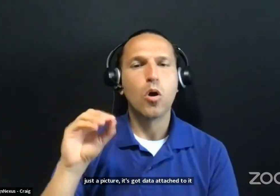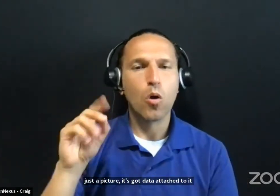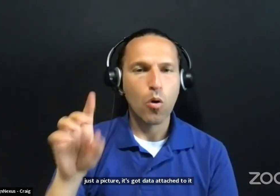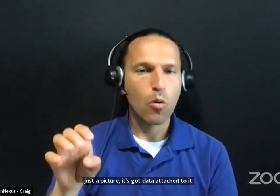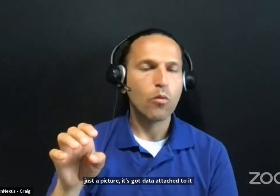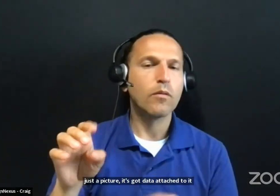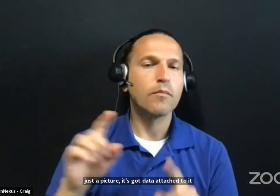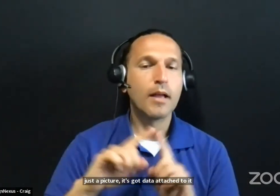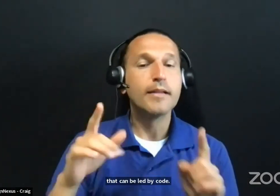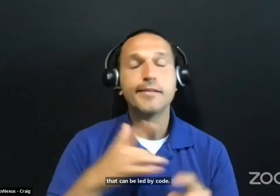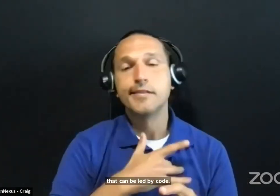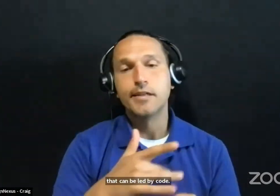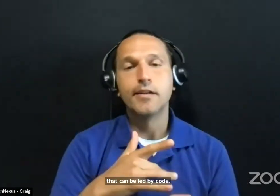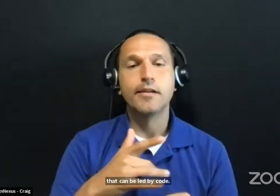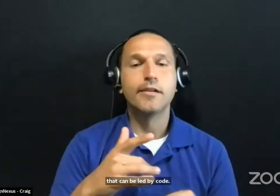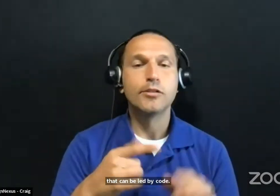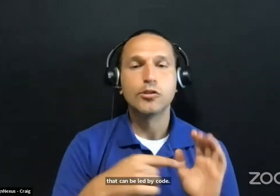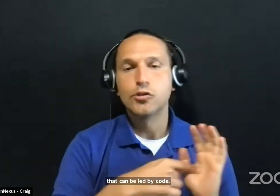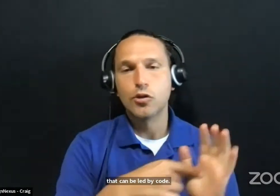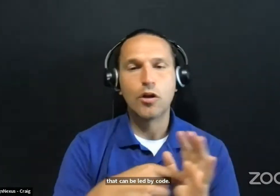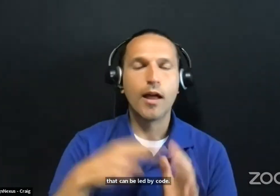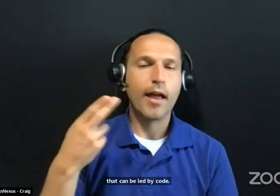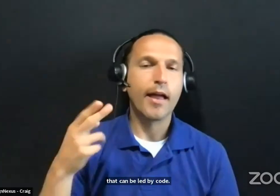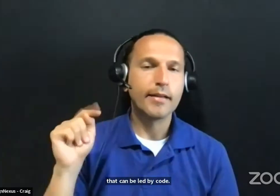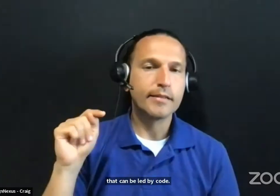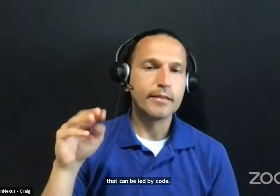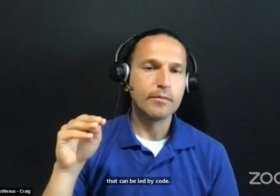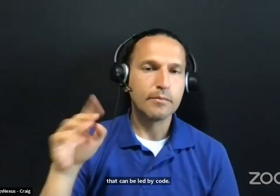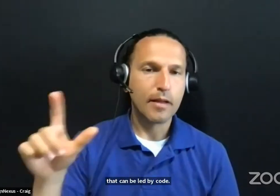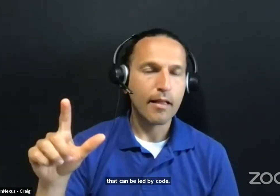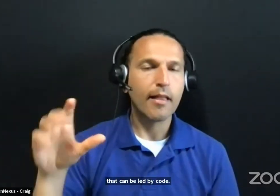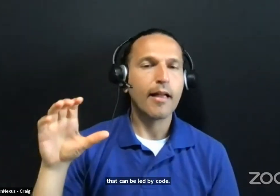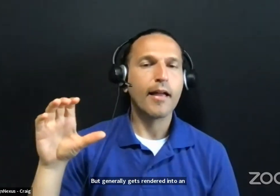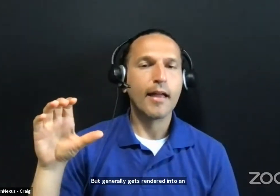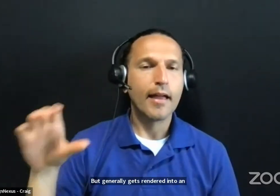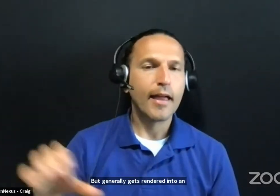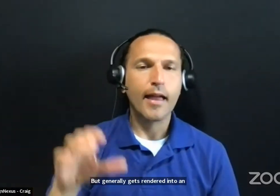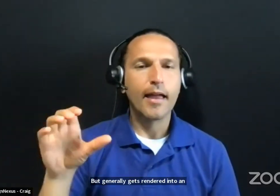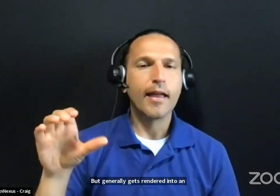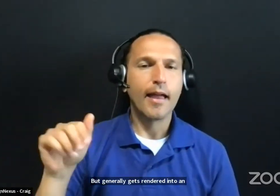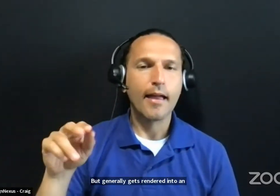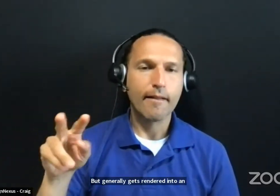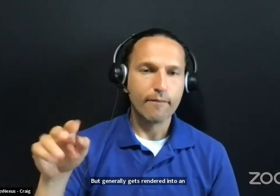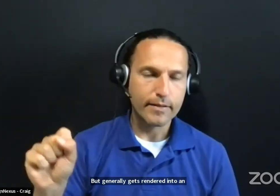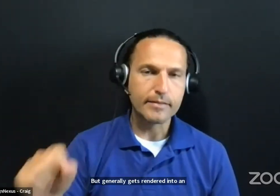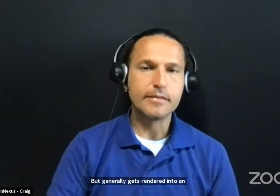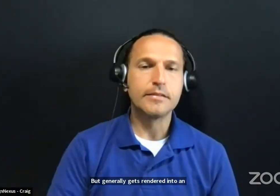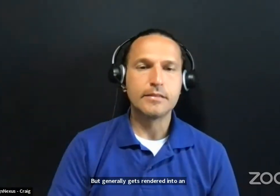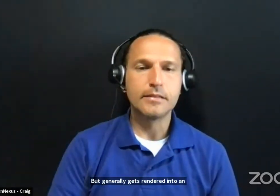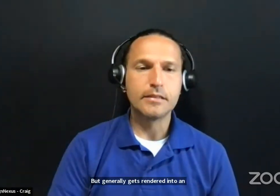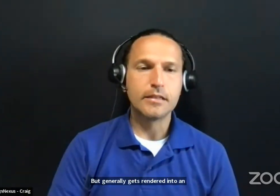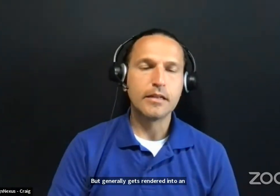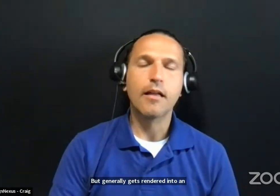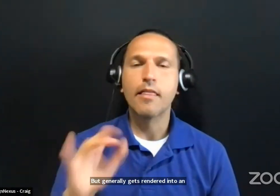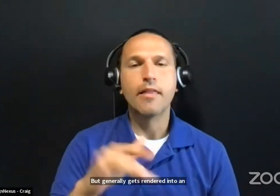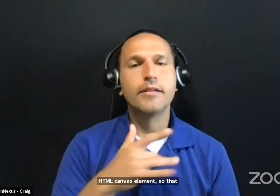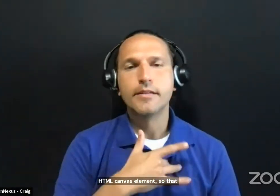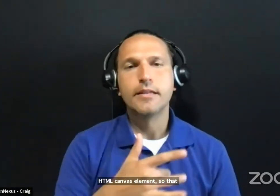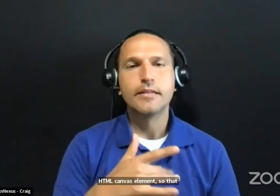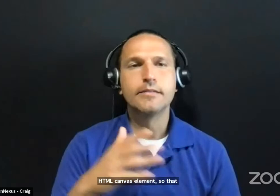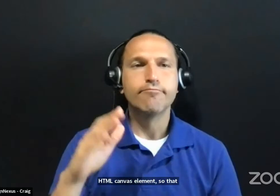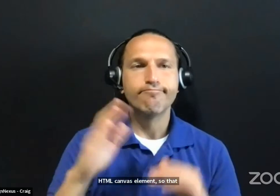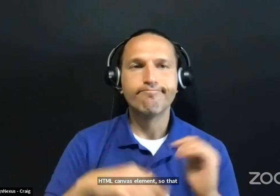but generally gets rendered into an HTML canvas element. So that element itself is not really anything other